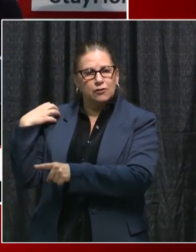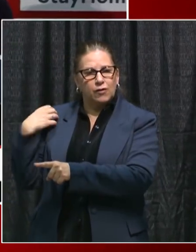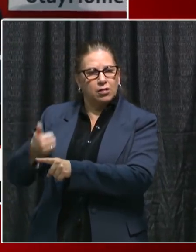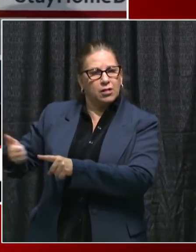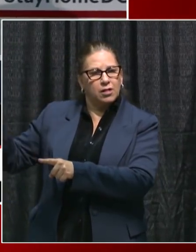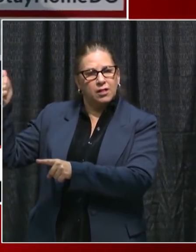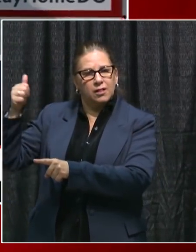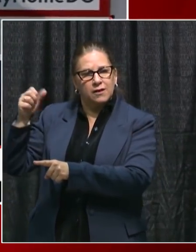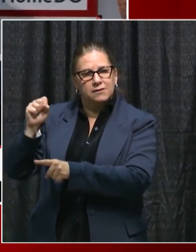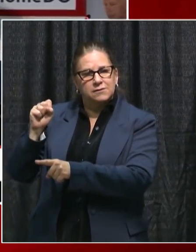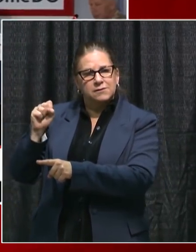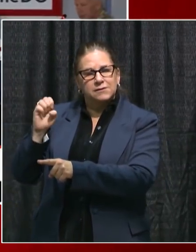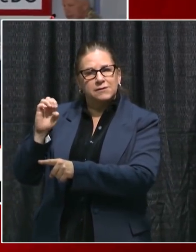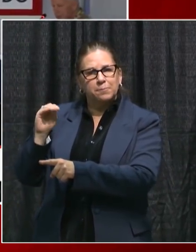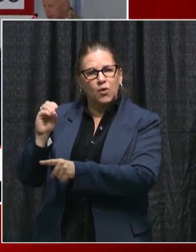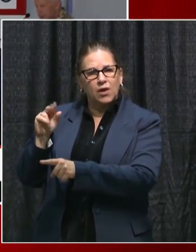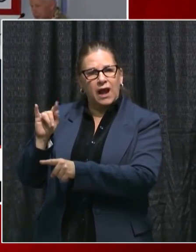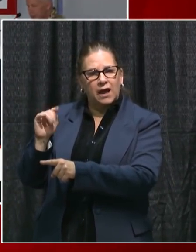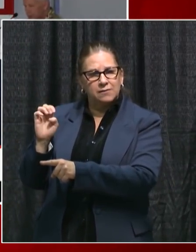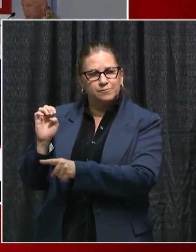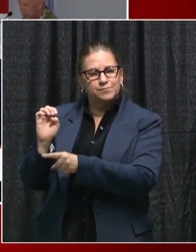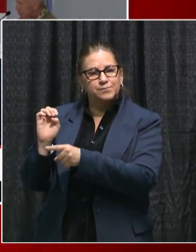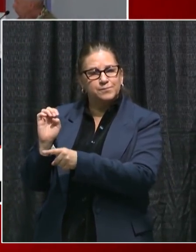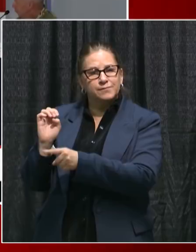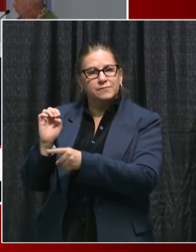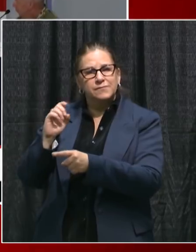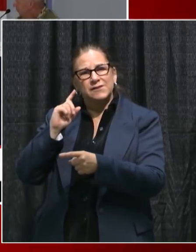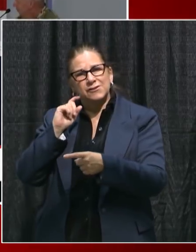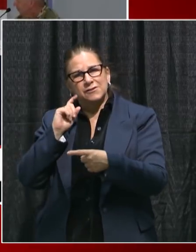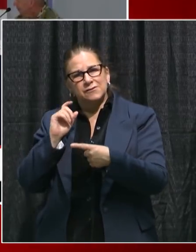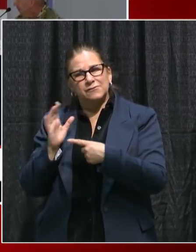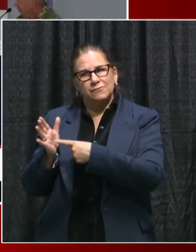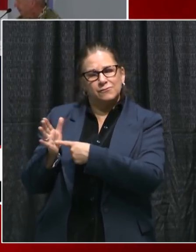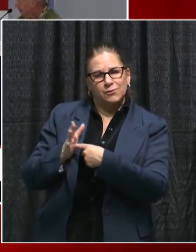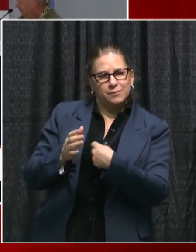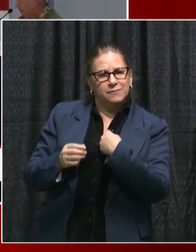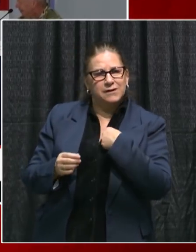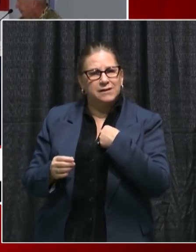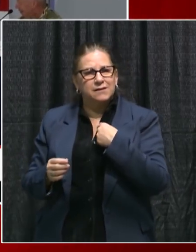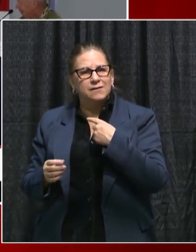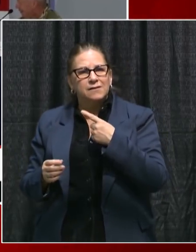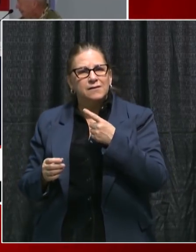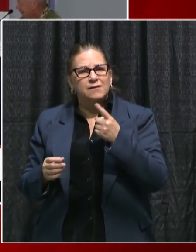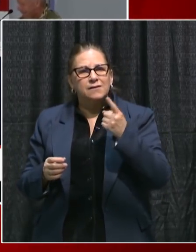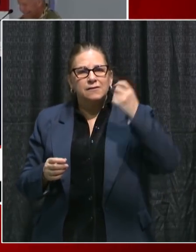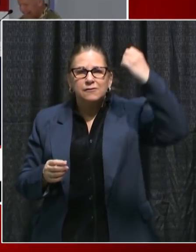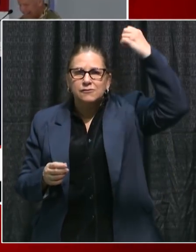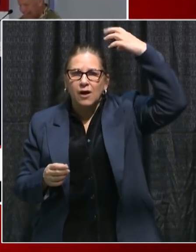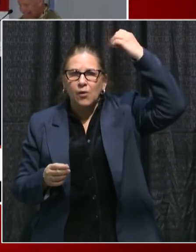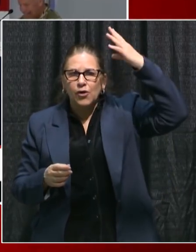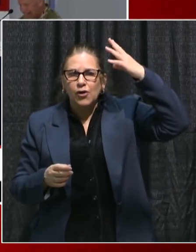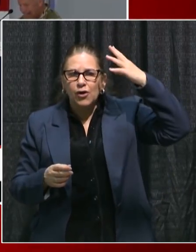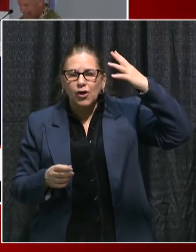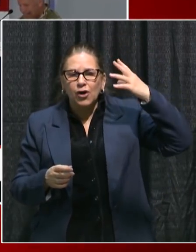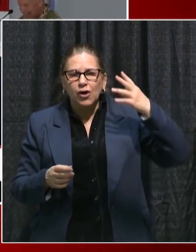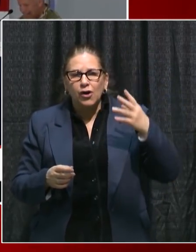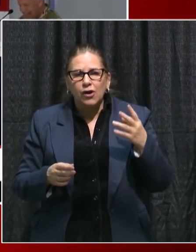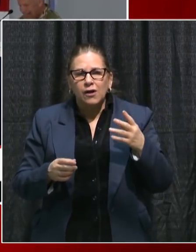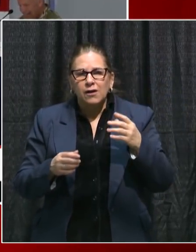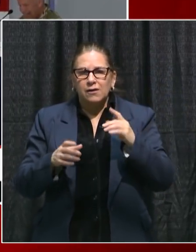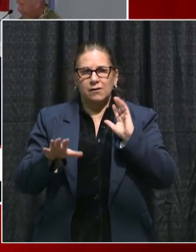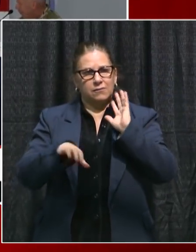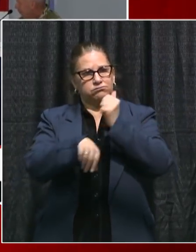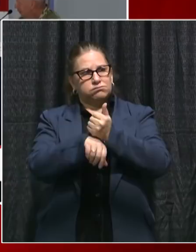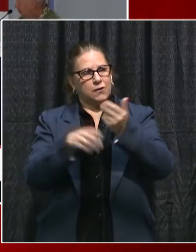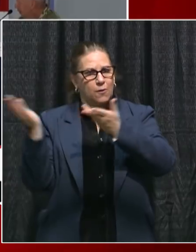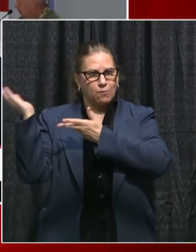me some of the aspects, including a shower that was delivered here in a container,